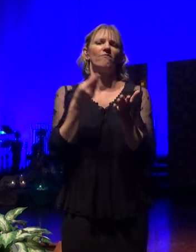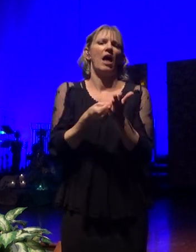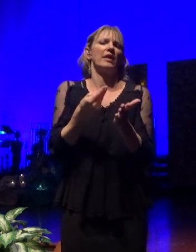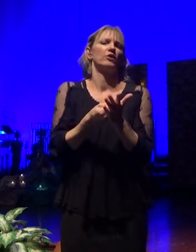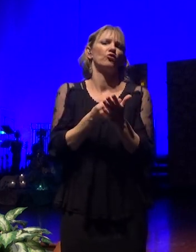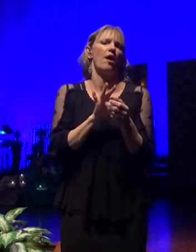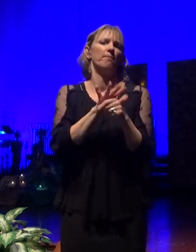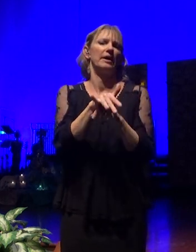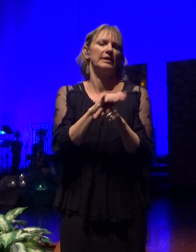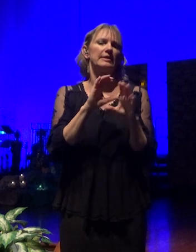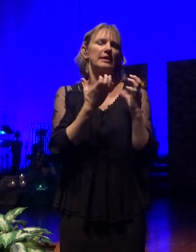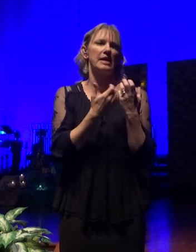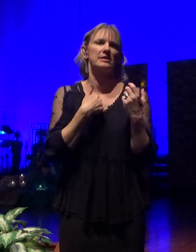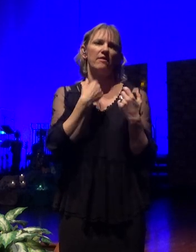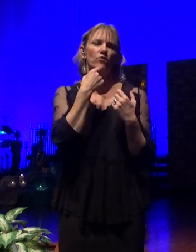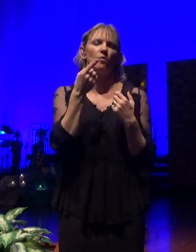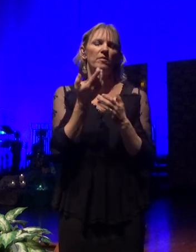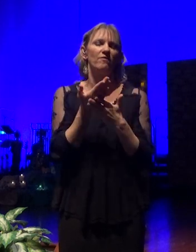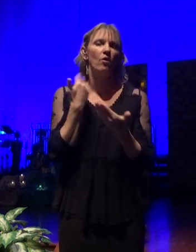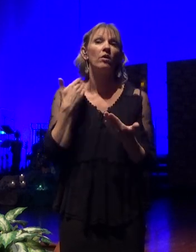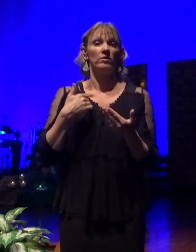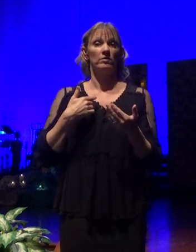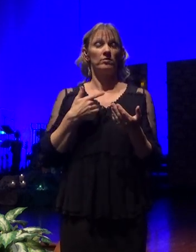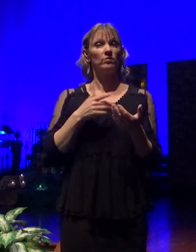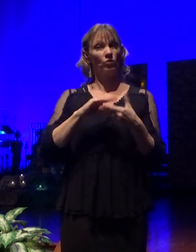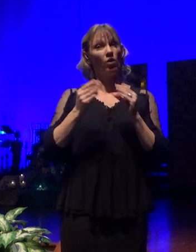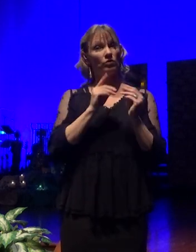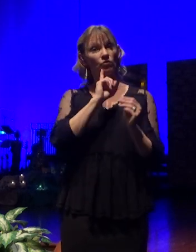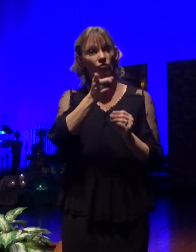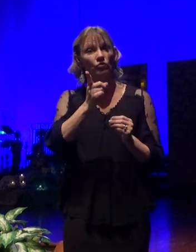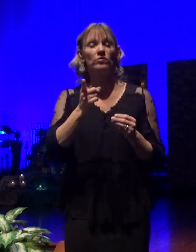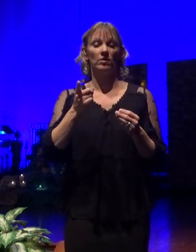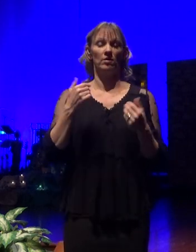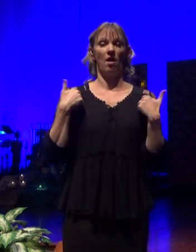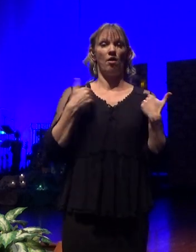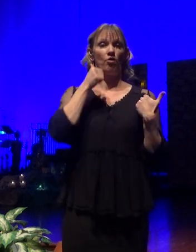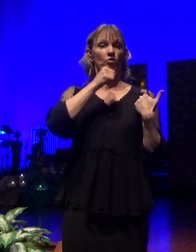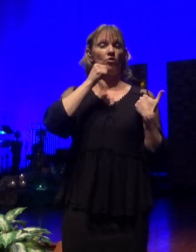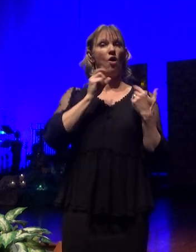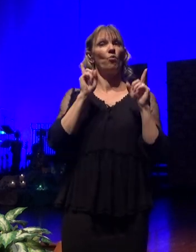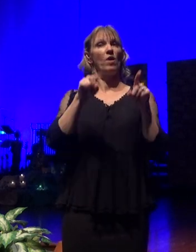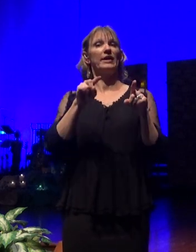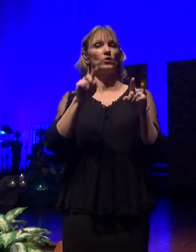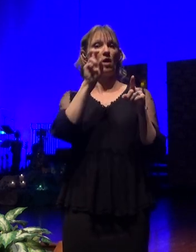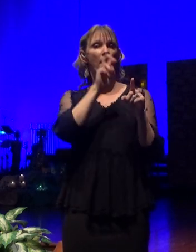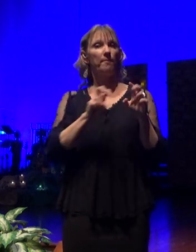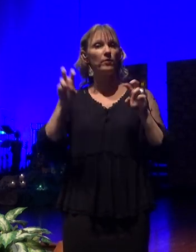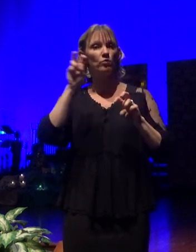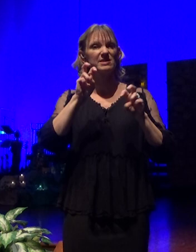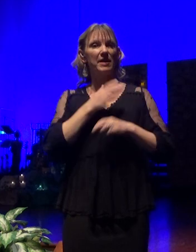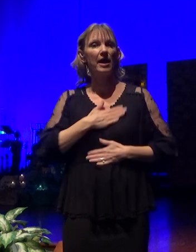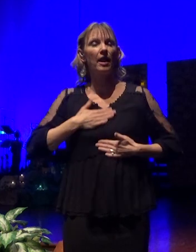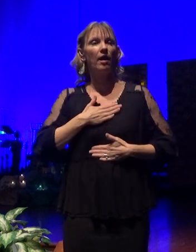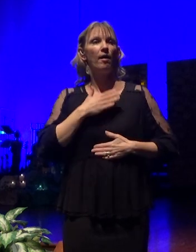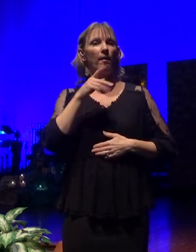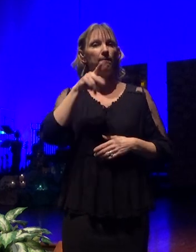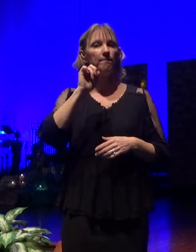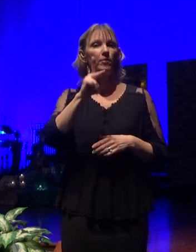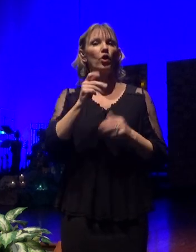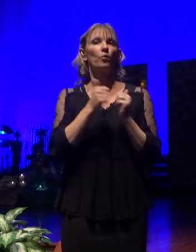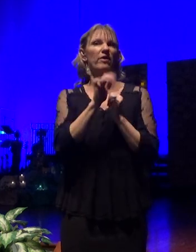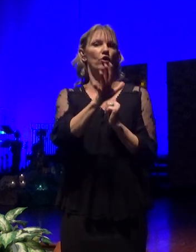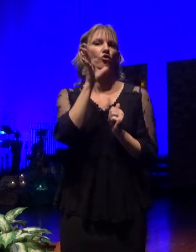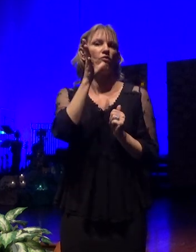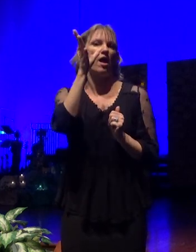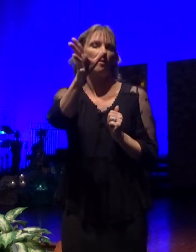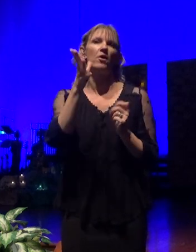abundance classes. A true story about a young girl who went to an amusement park with her grandmother. And her grandmother was often a little worried